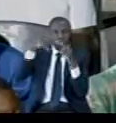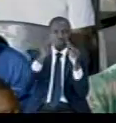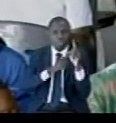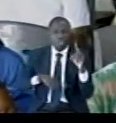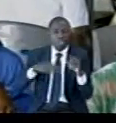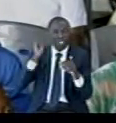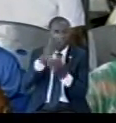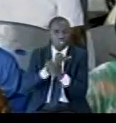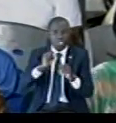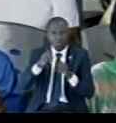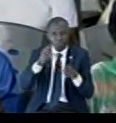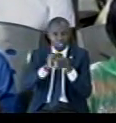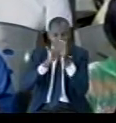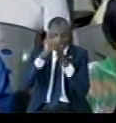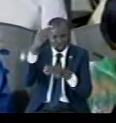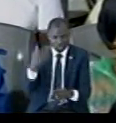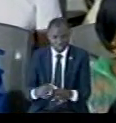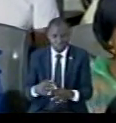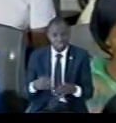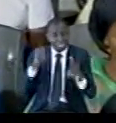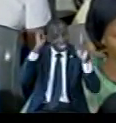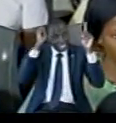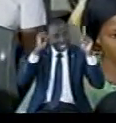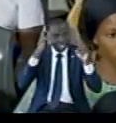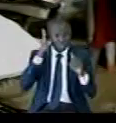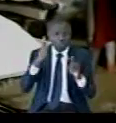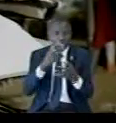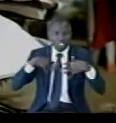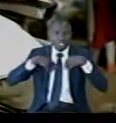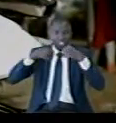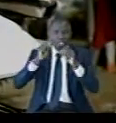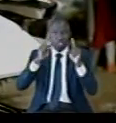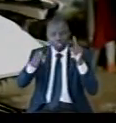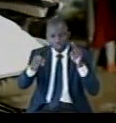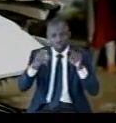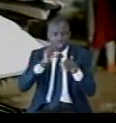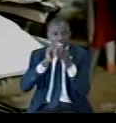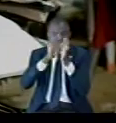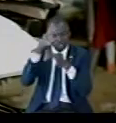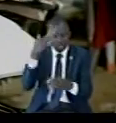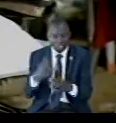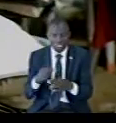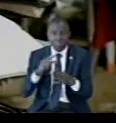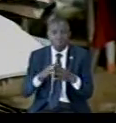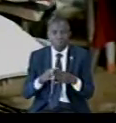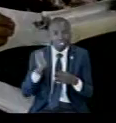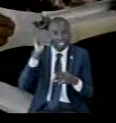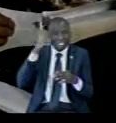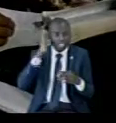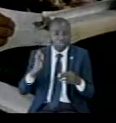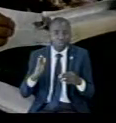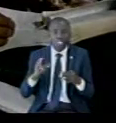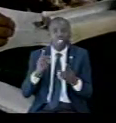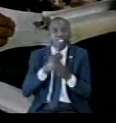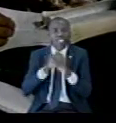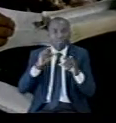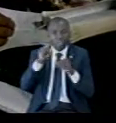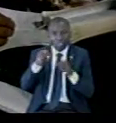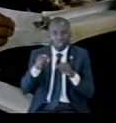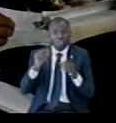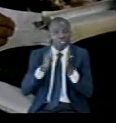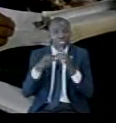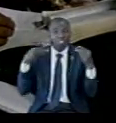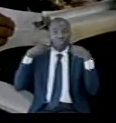you. He will heal you. He will deliver you. That yoke,